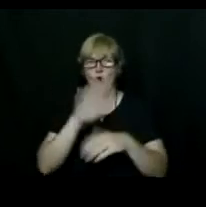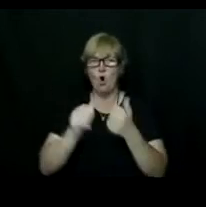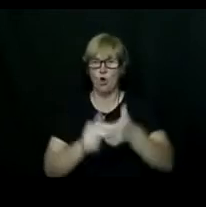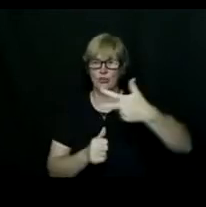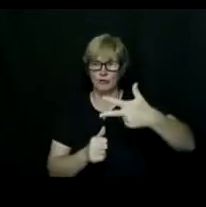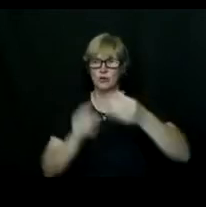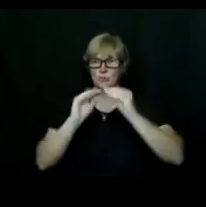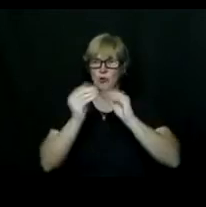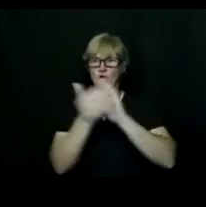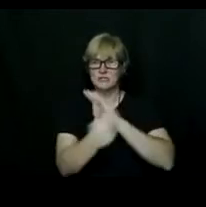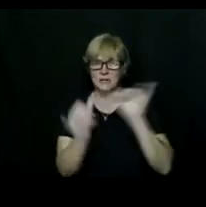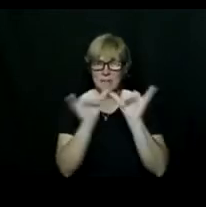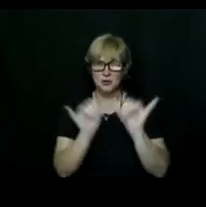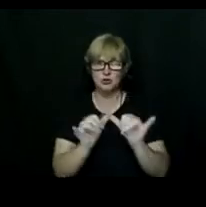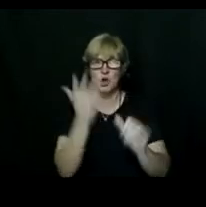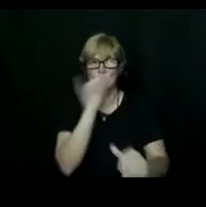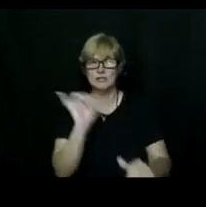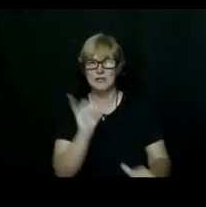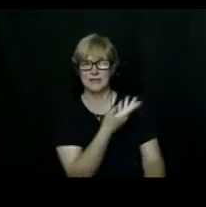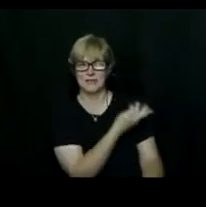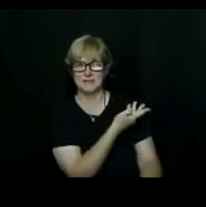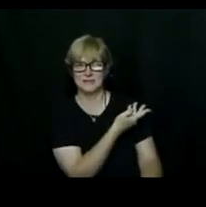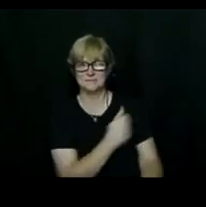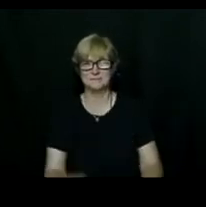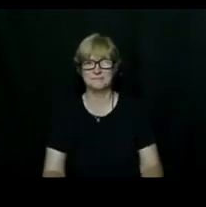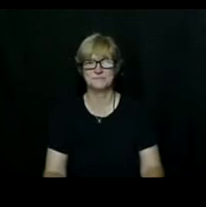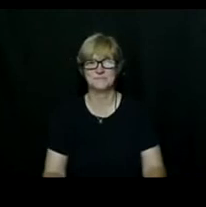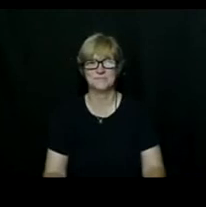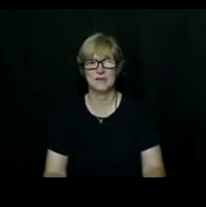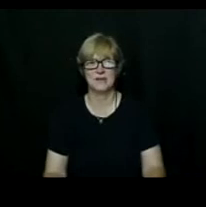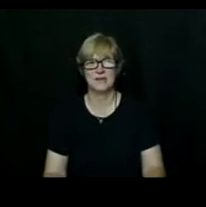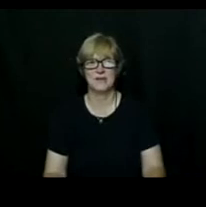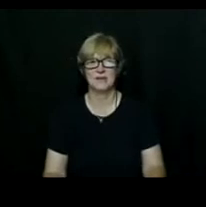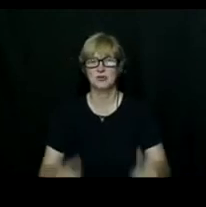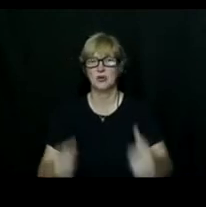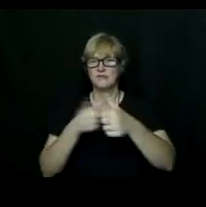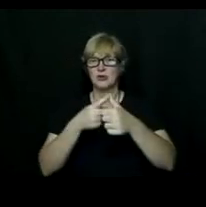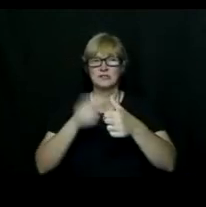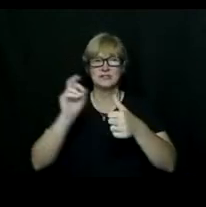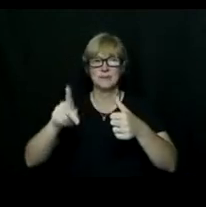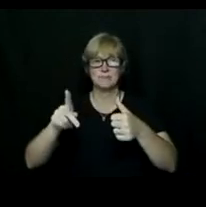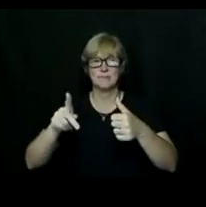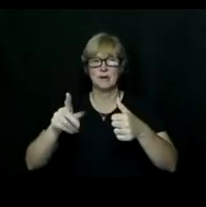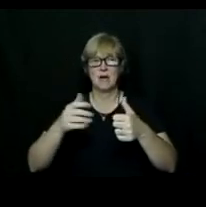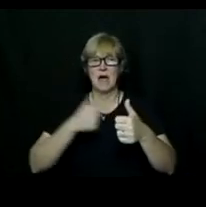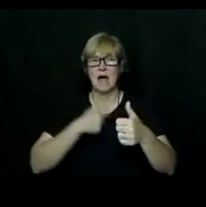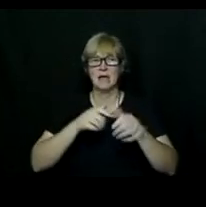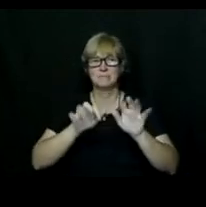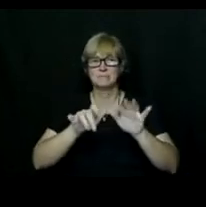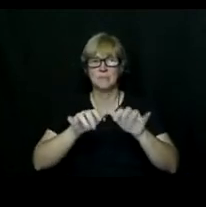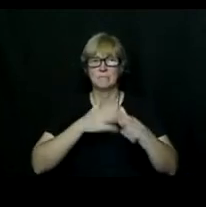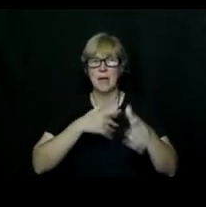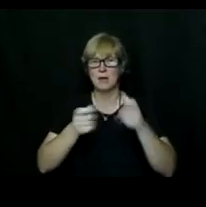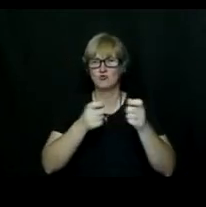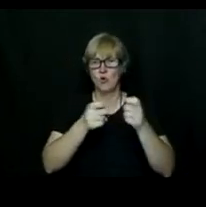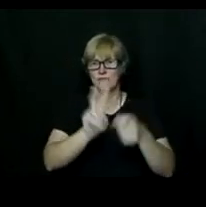looked something like this. So in the first step, I'm going to guide you through this. In the first step, I entered my control variables